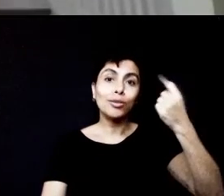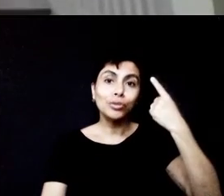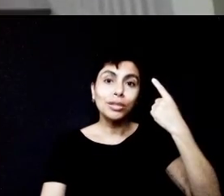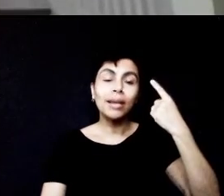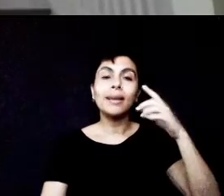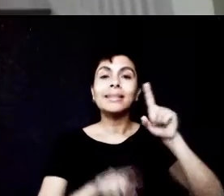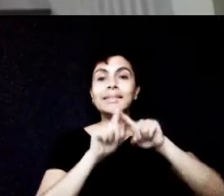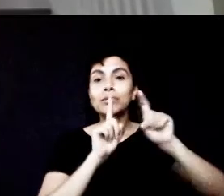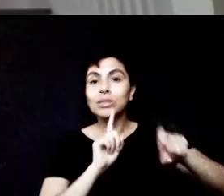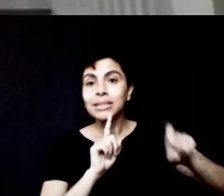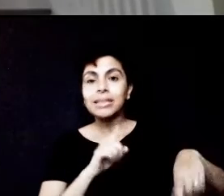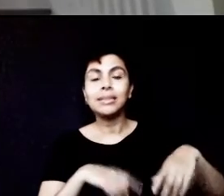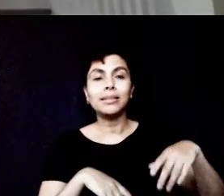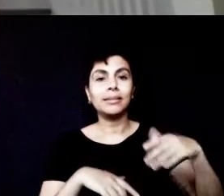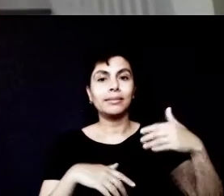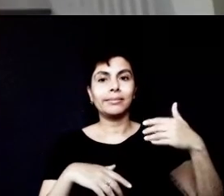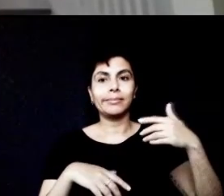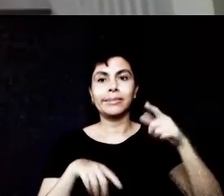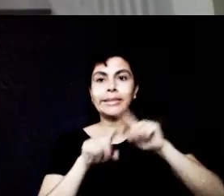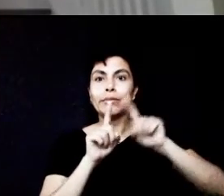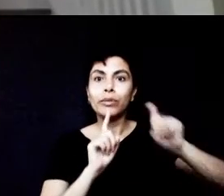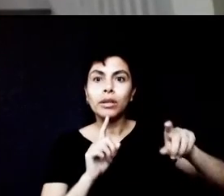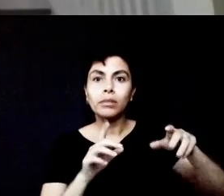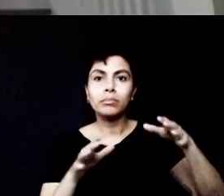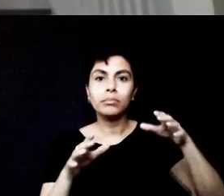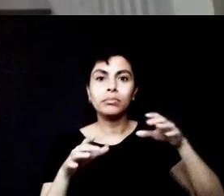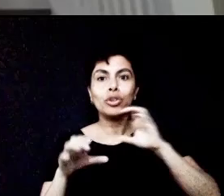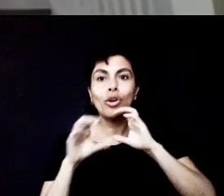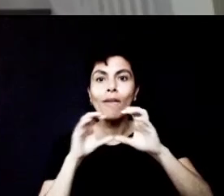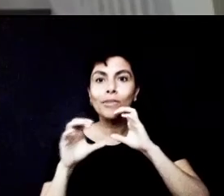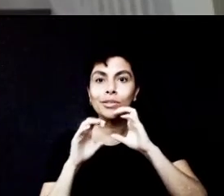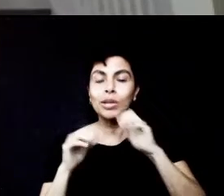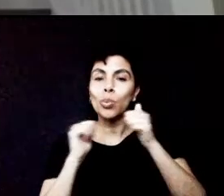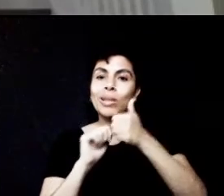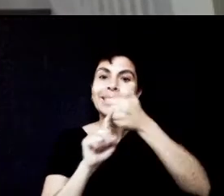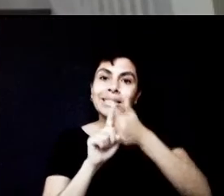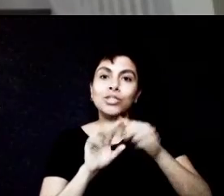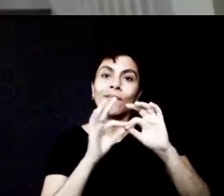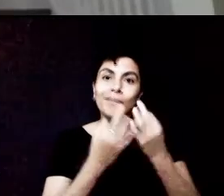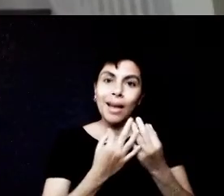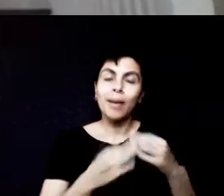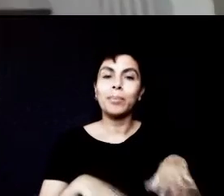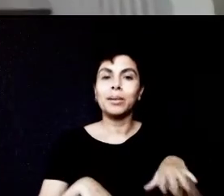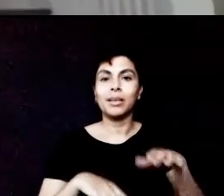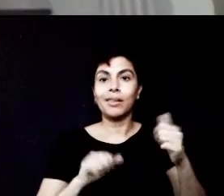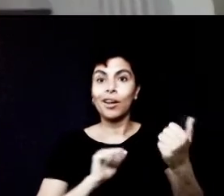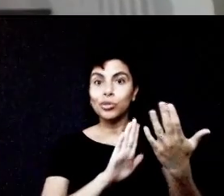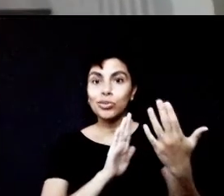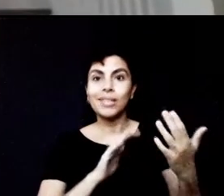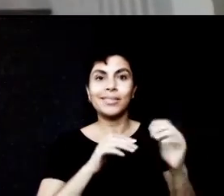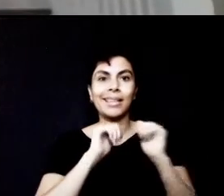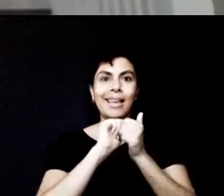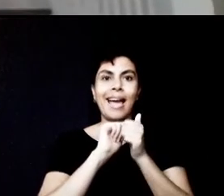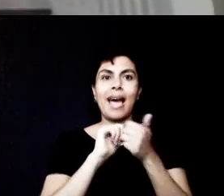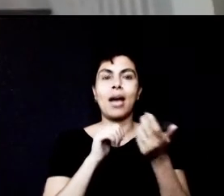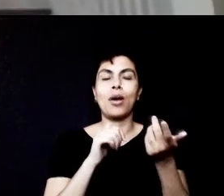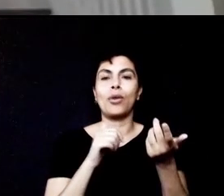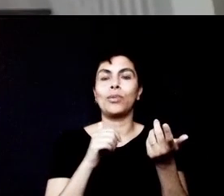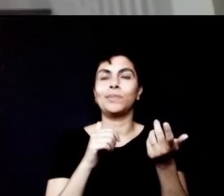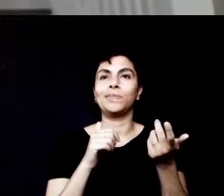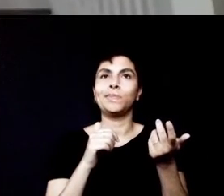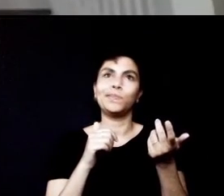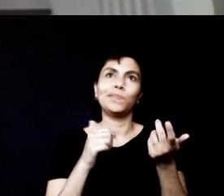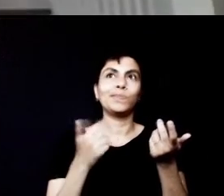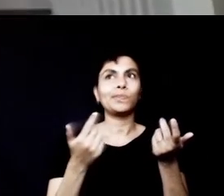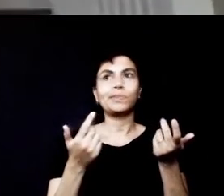also understand different needs, have conversations with each family, addressing sort of like how